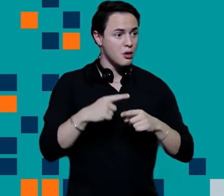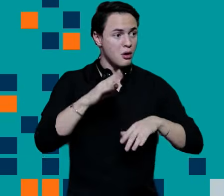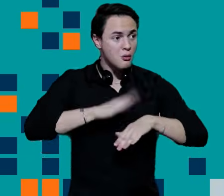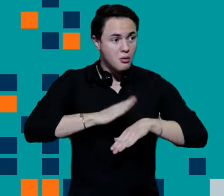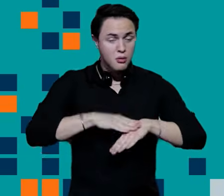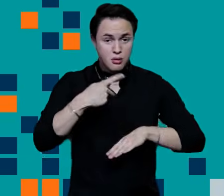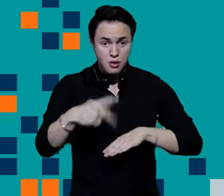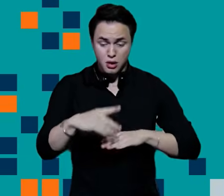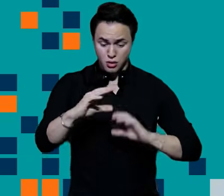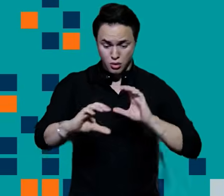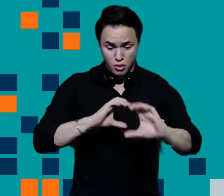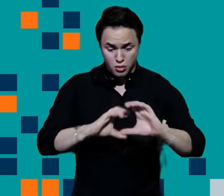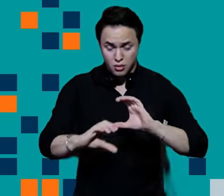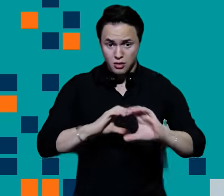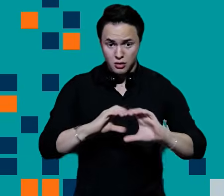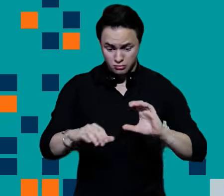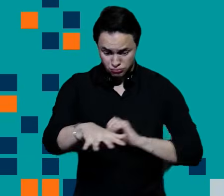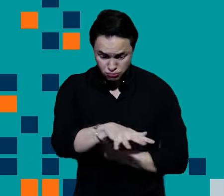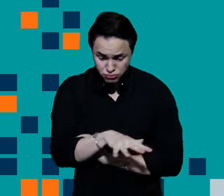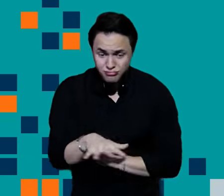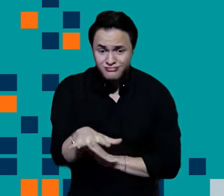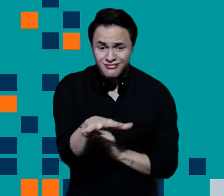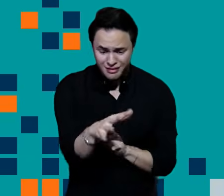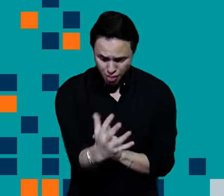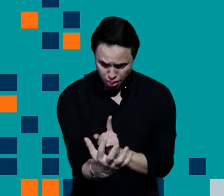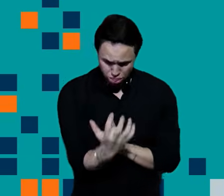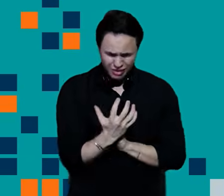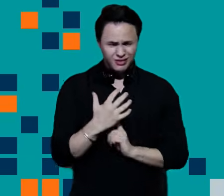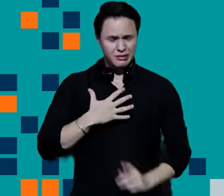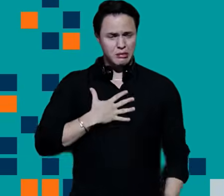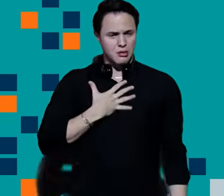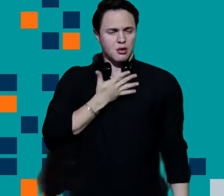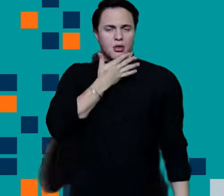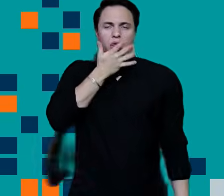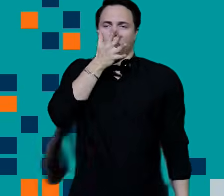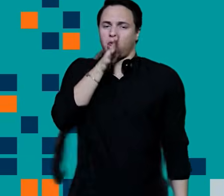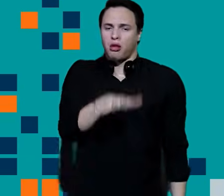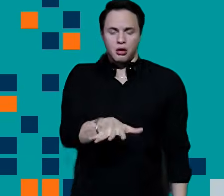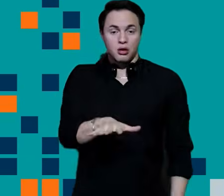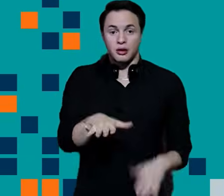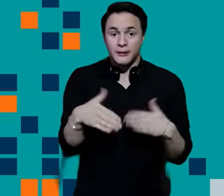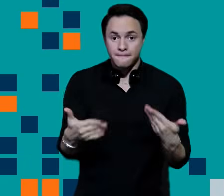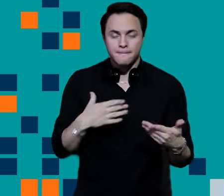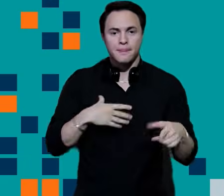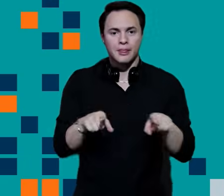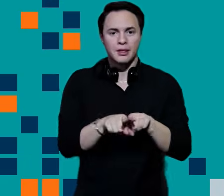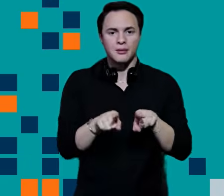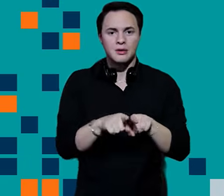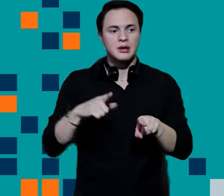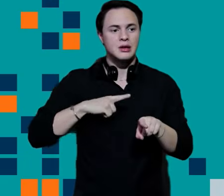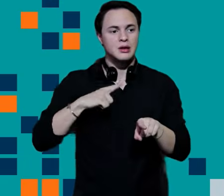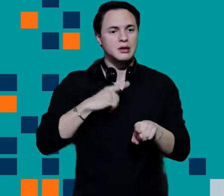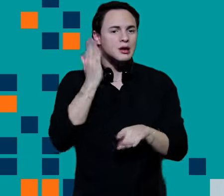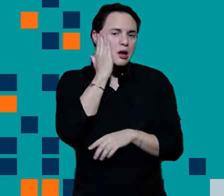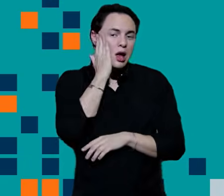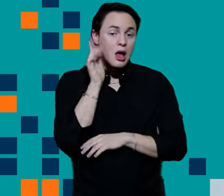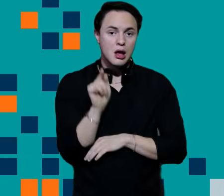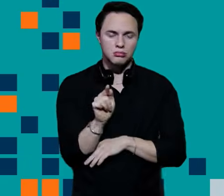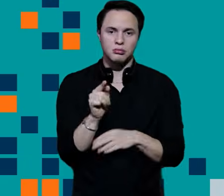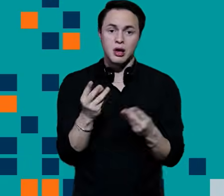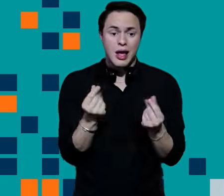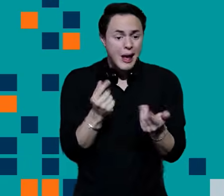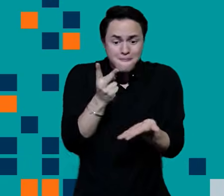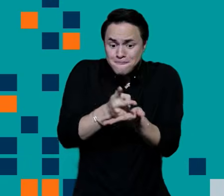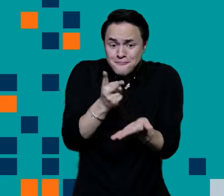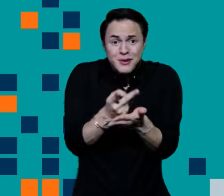the unsettlement and the horror of the Holocaust. The only problem, which is a larger debate, that Libeskind does the same